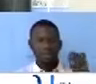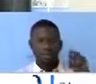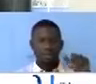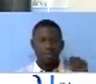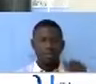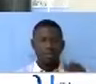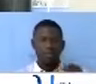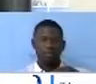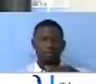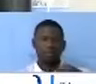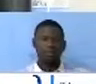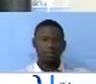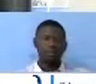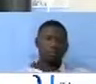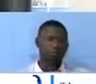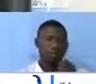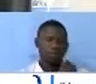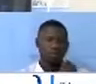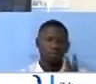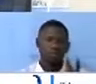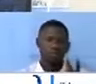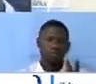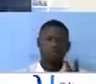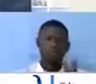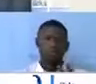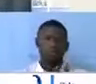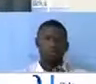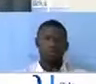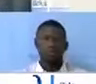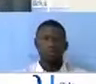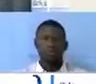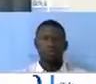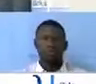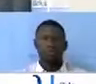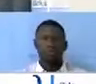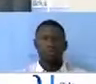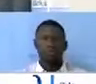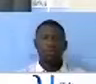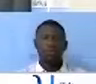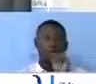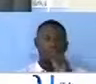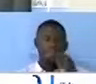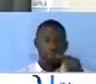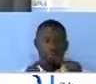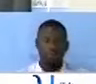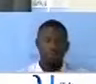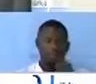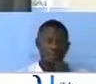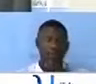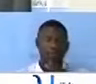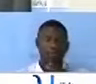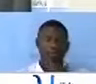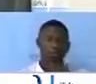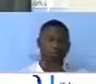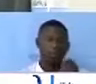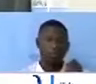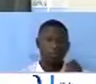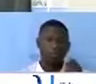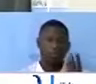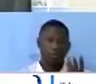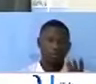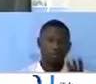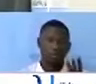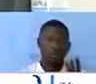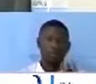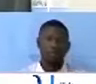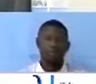you move to NDA? Is that it? Well, your statement, I think, said 2003. But whatever it is, the police. To the police.